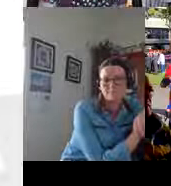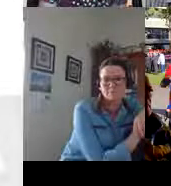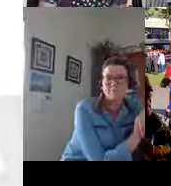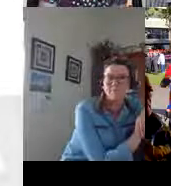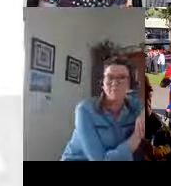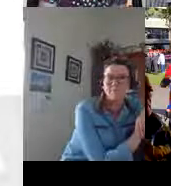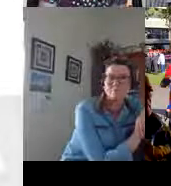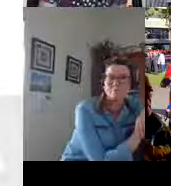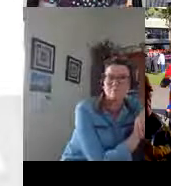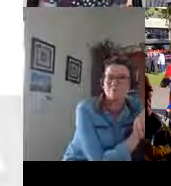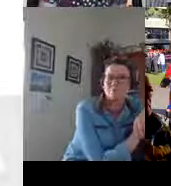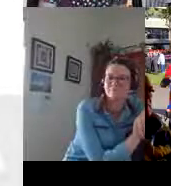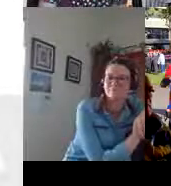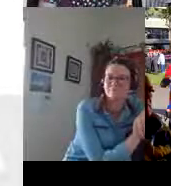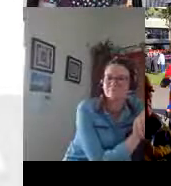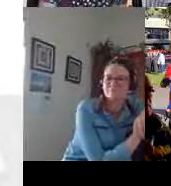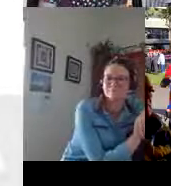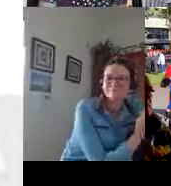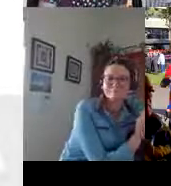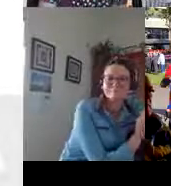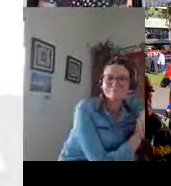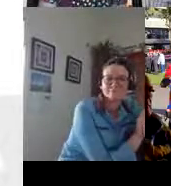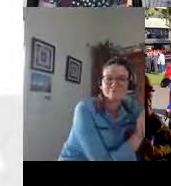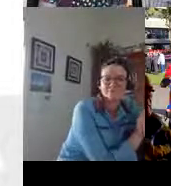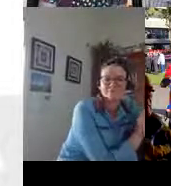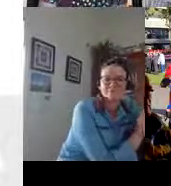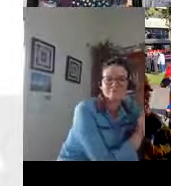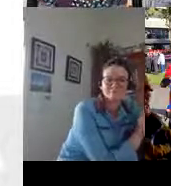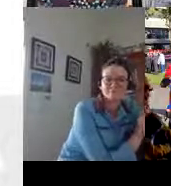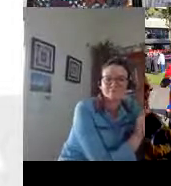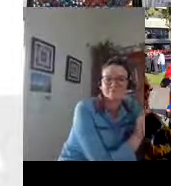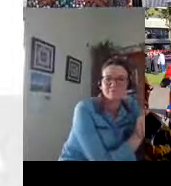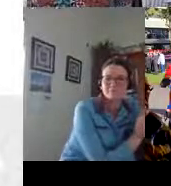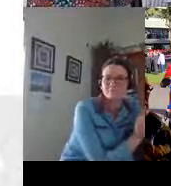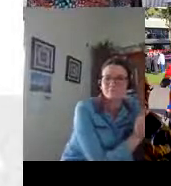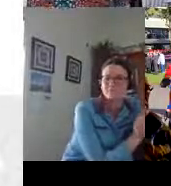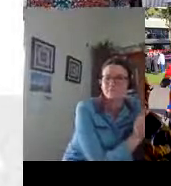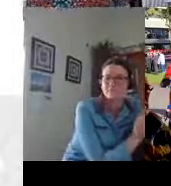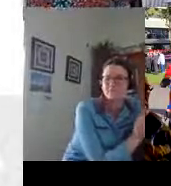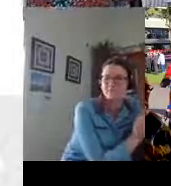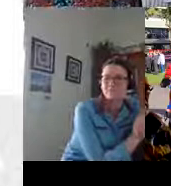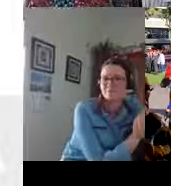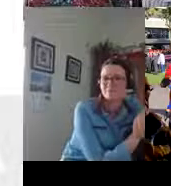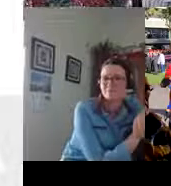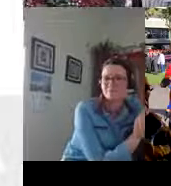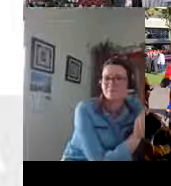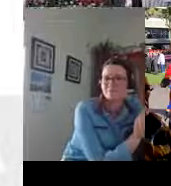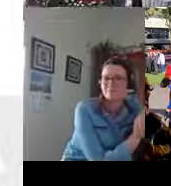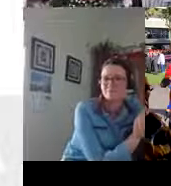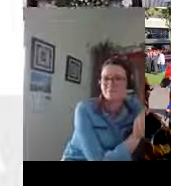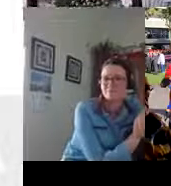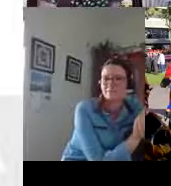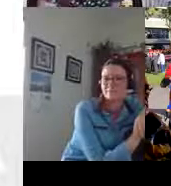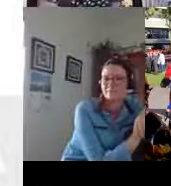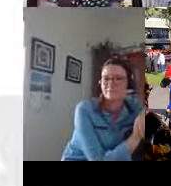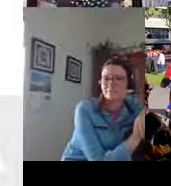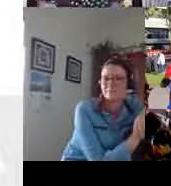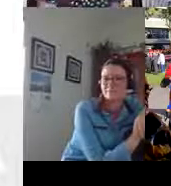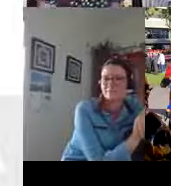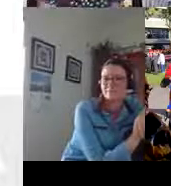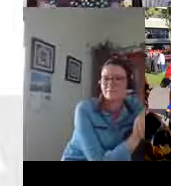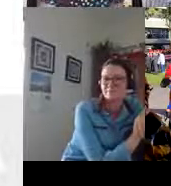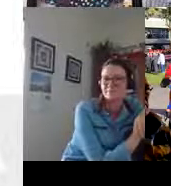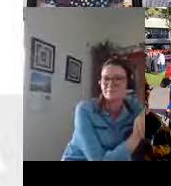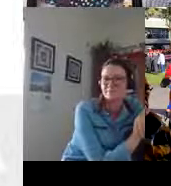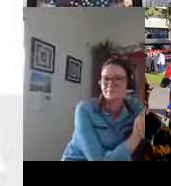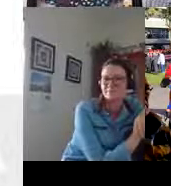every time they needed to do something, they'd jump on a tractor, the four-wheel small tractor things, and drive around the farm, spend lots and lots of hours